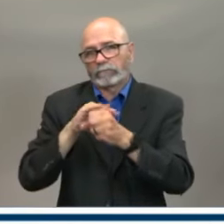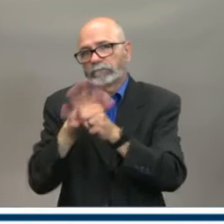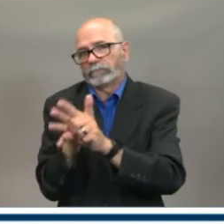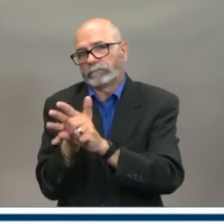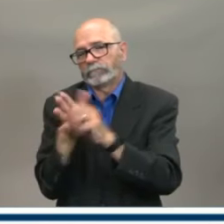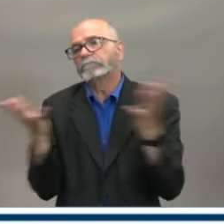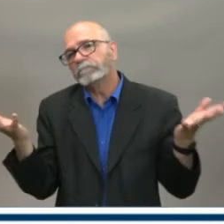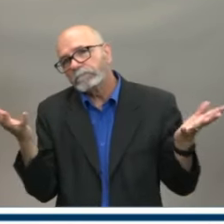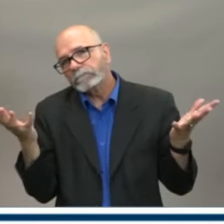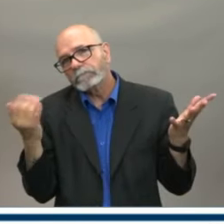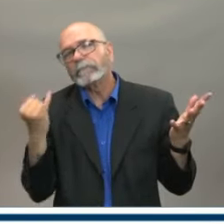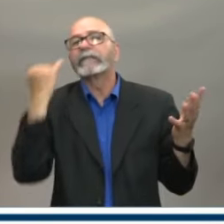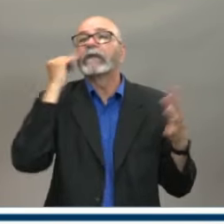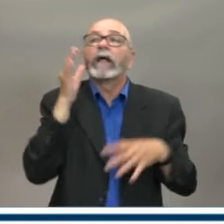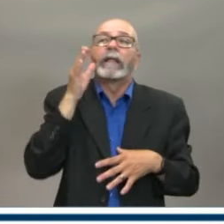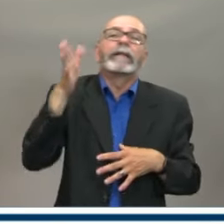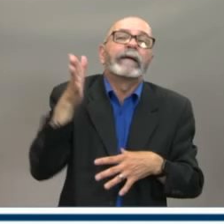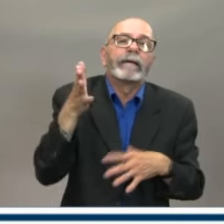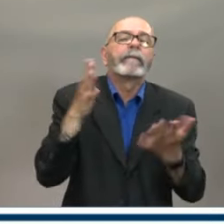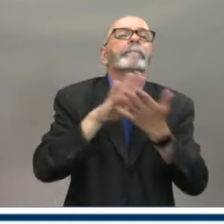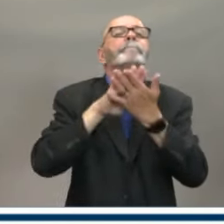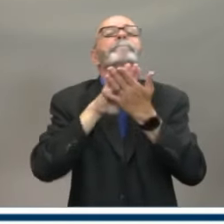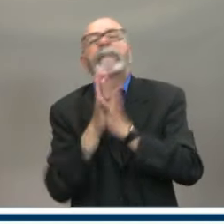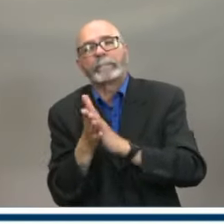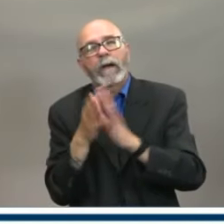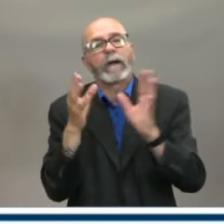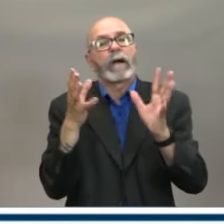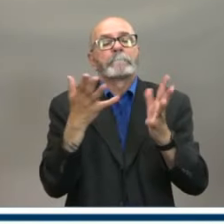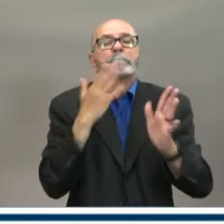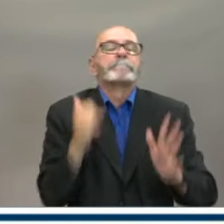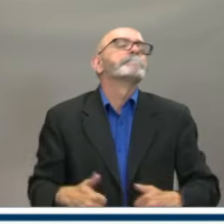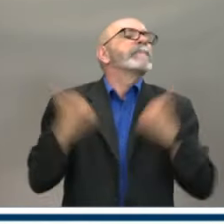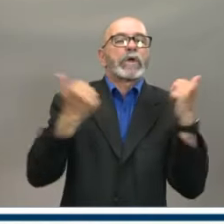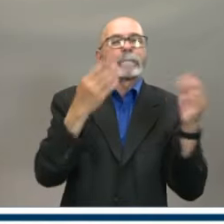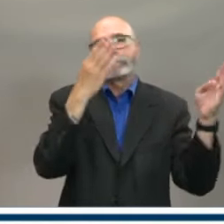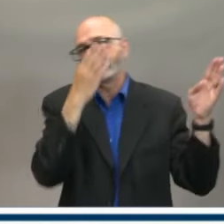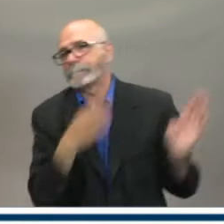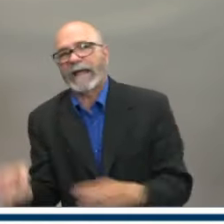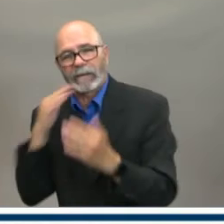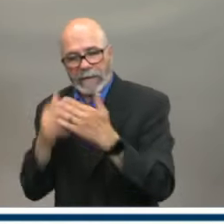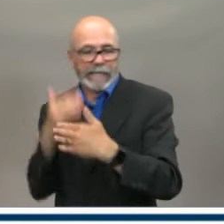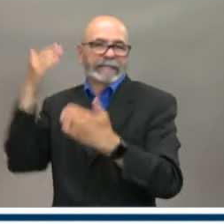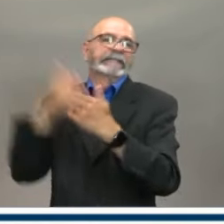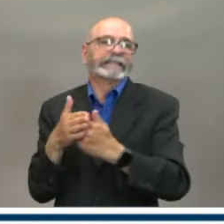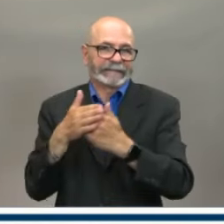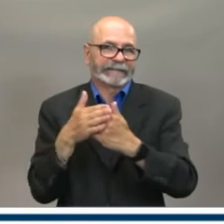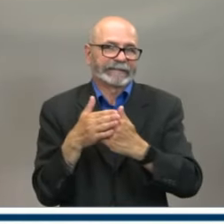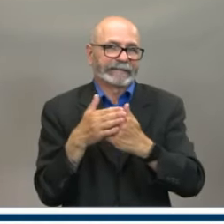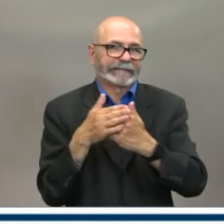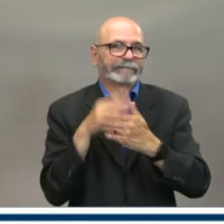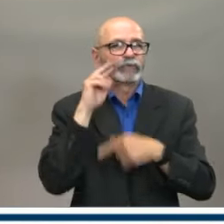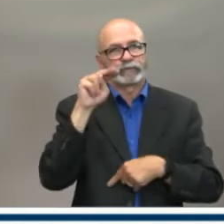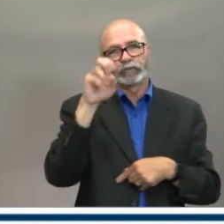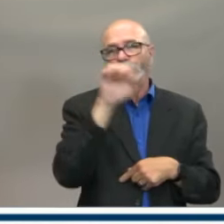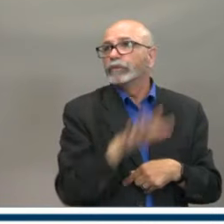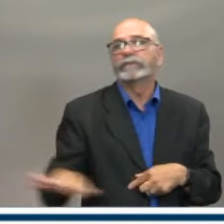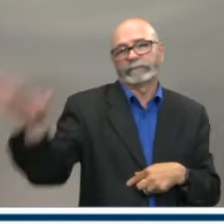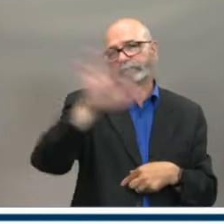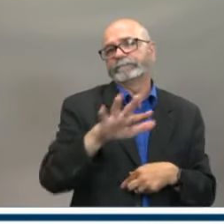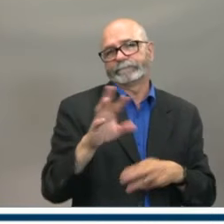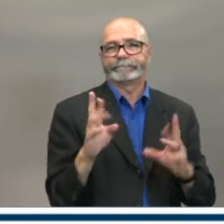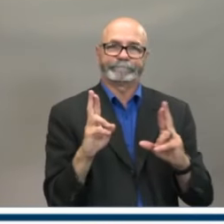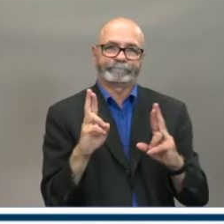recovery plan. But certainly the lack of community clusters is an indication of that we're getting there. Shayna, do you have a